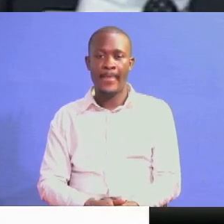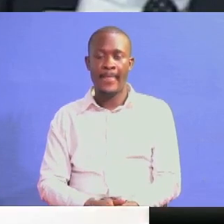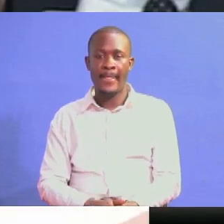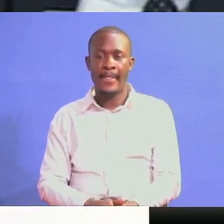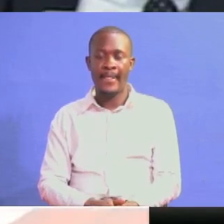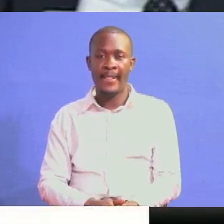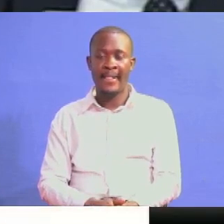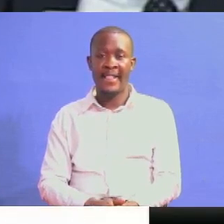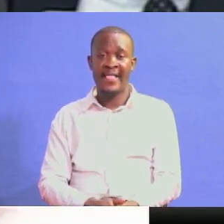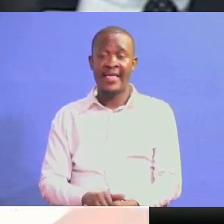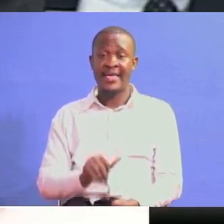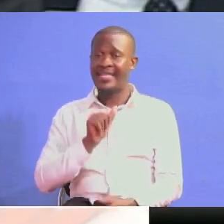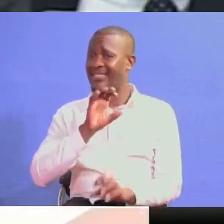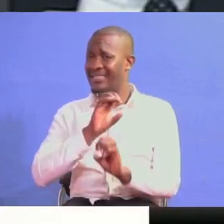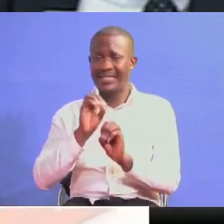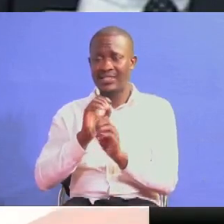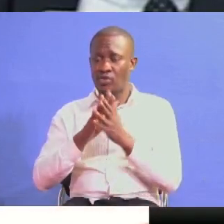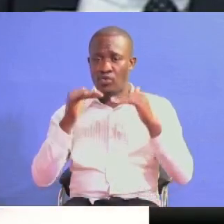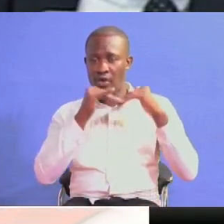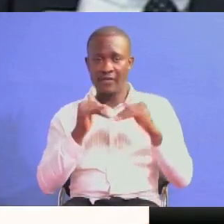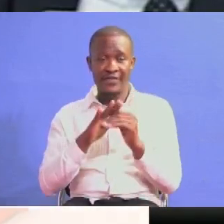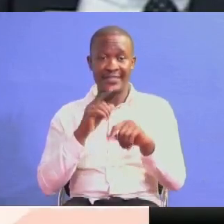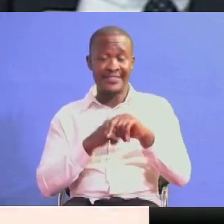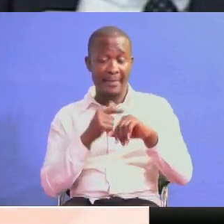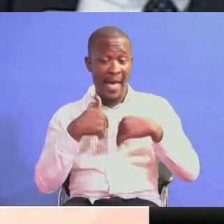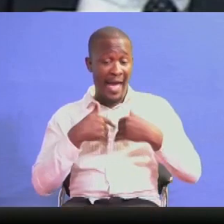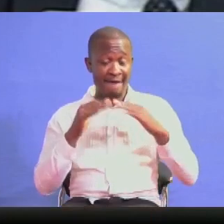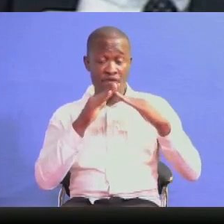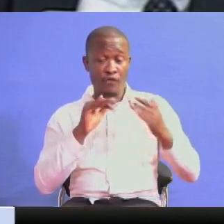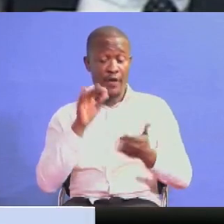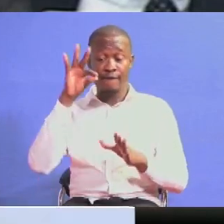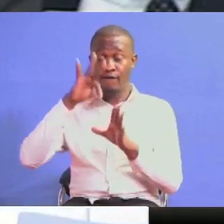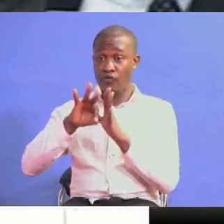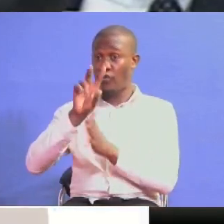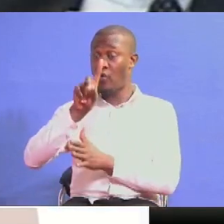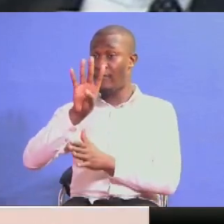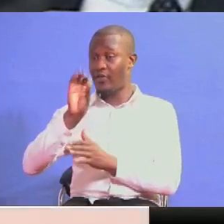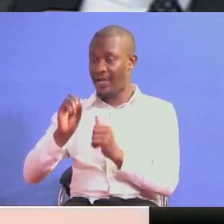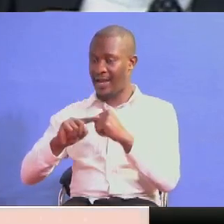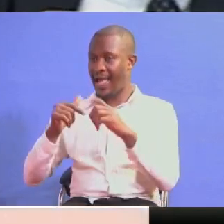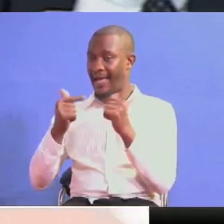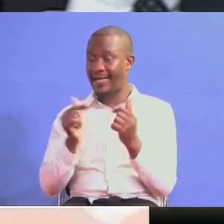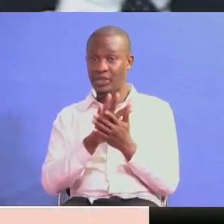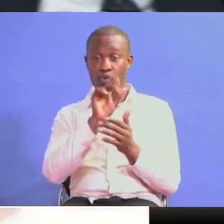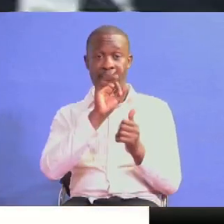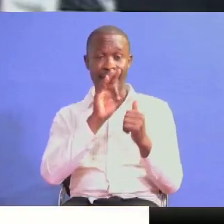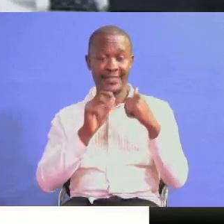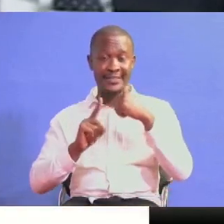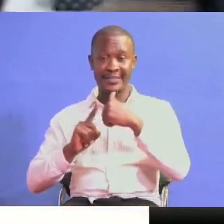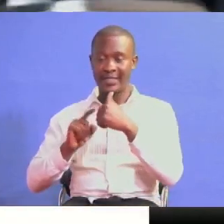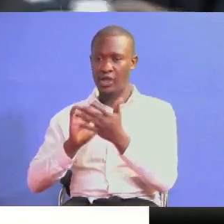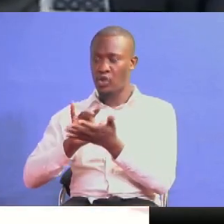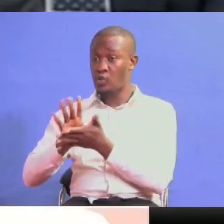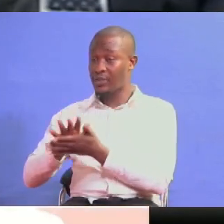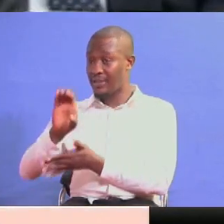In more decent democracies, the moment this house voted 149 against 36 to send Mr. Linturi